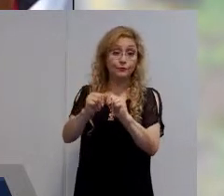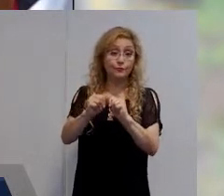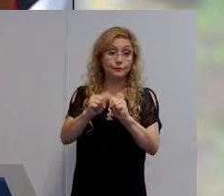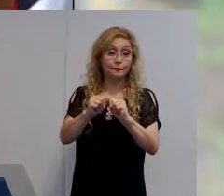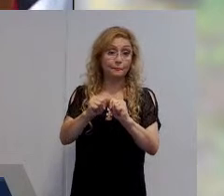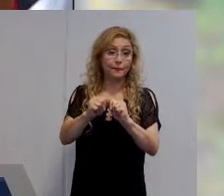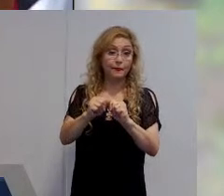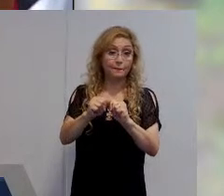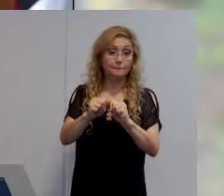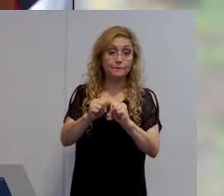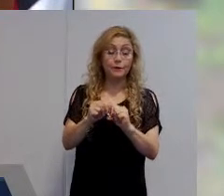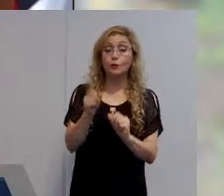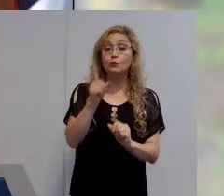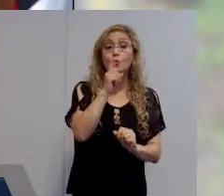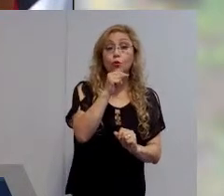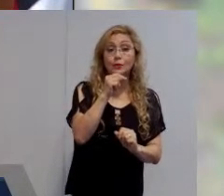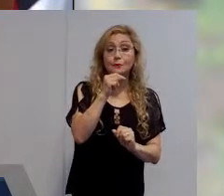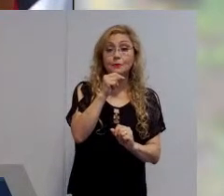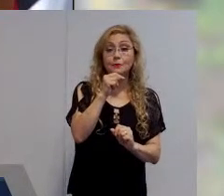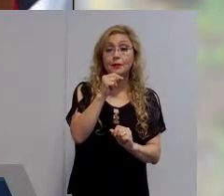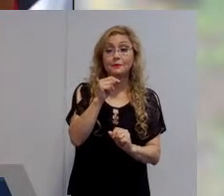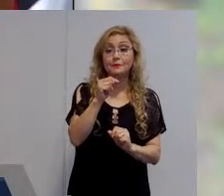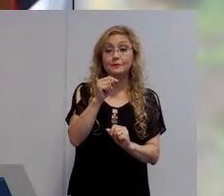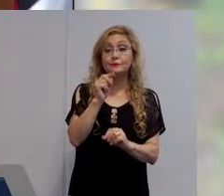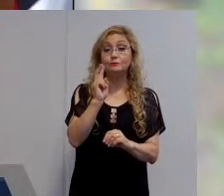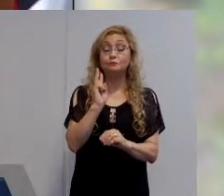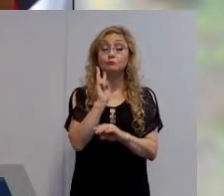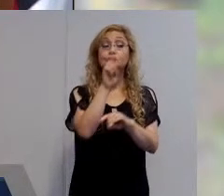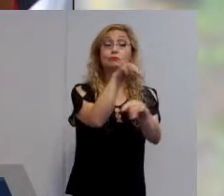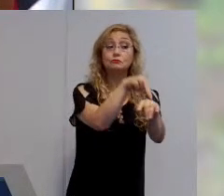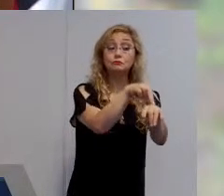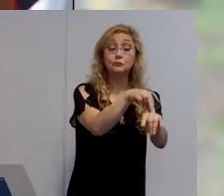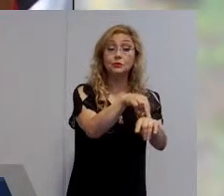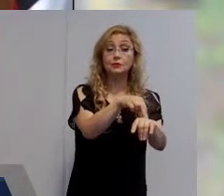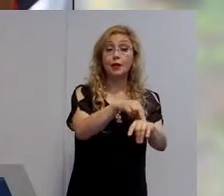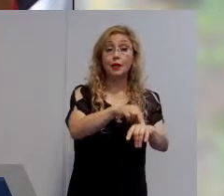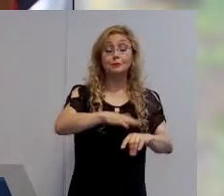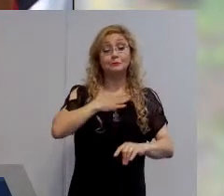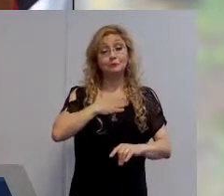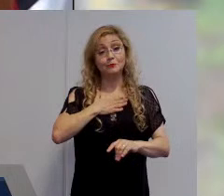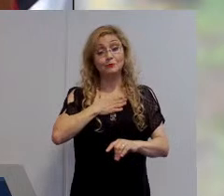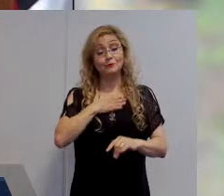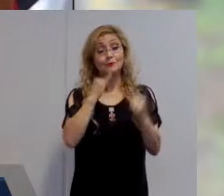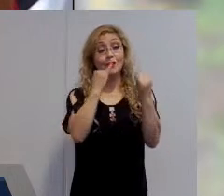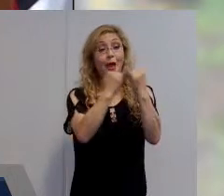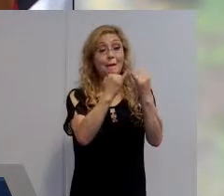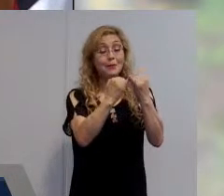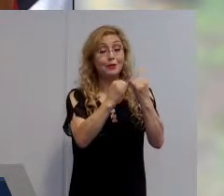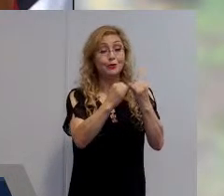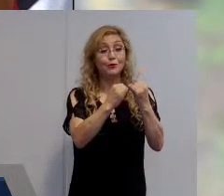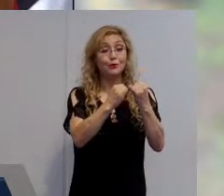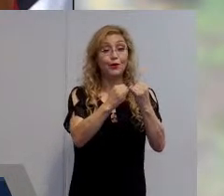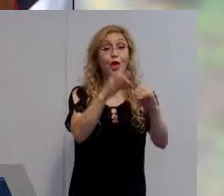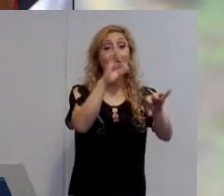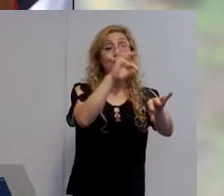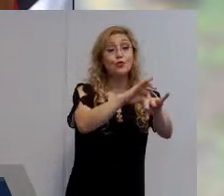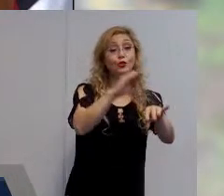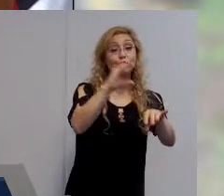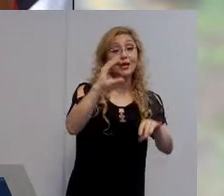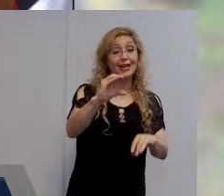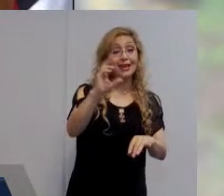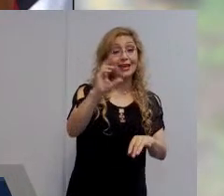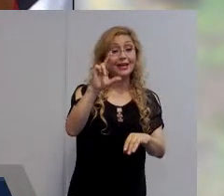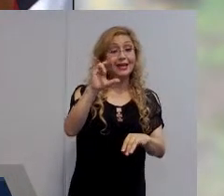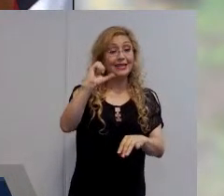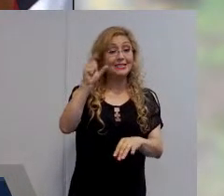Dr. Crispin Moreira, agreed to support Belize in developing a